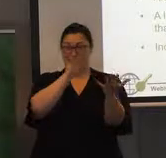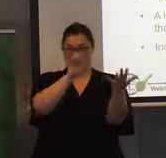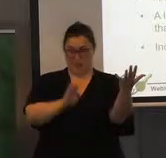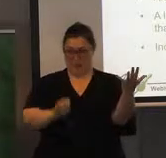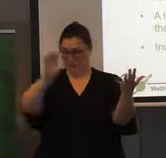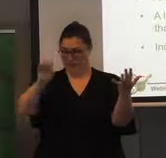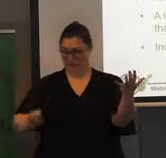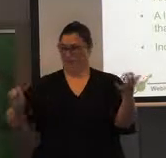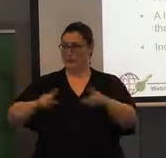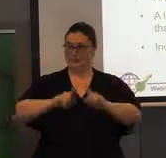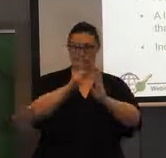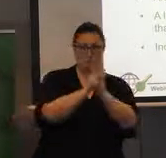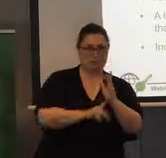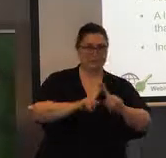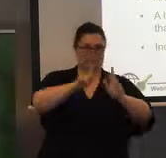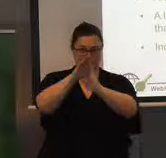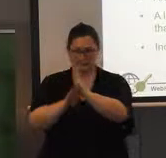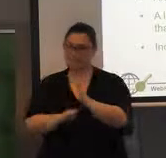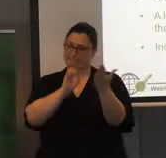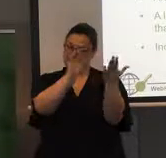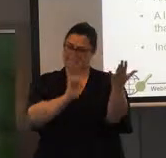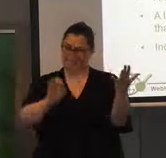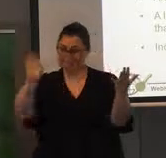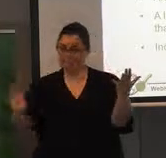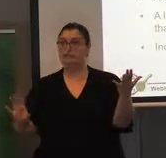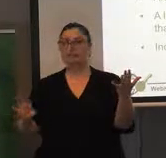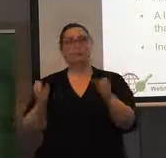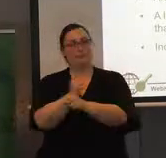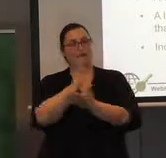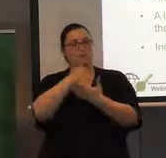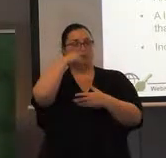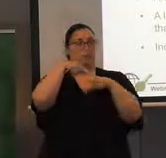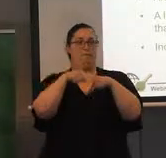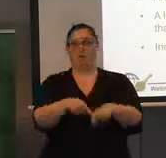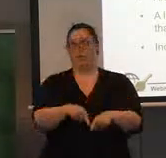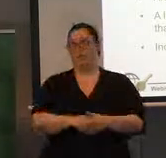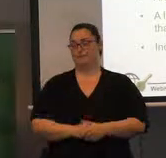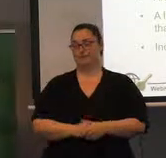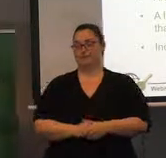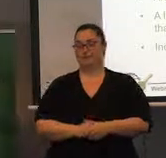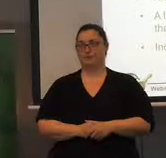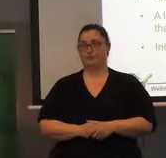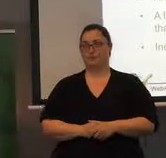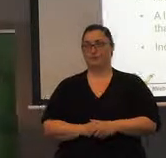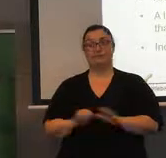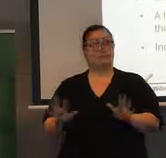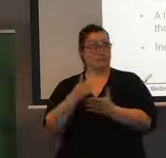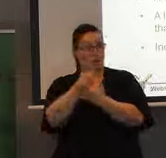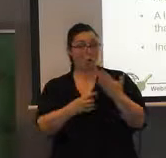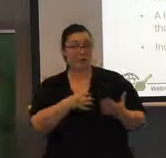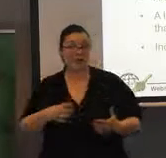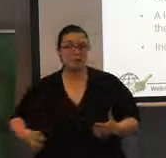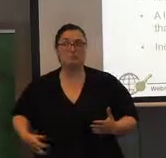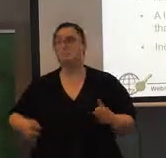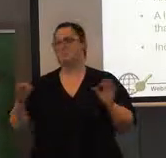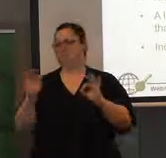putting it everywhere so that it gets through. That is the standard that you must meet. So it's not just governments, though,